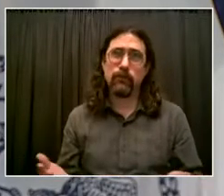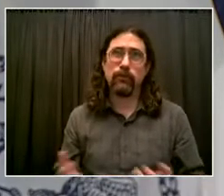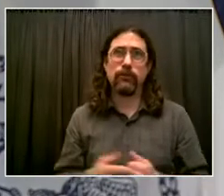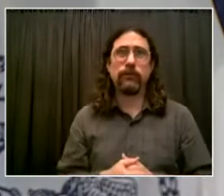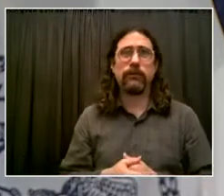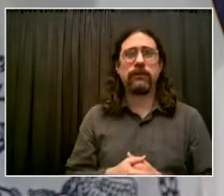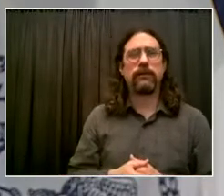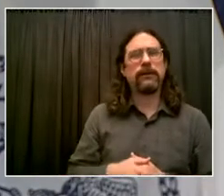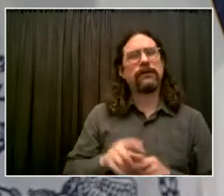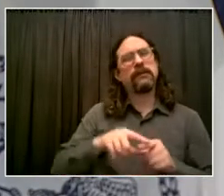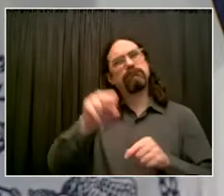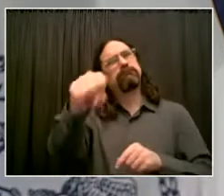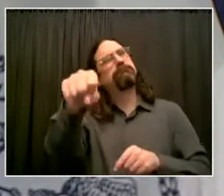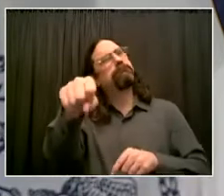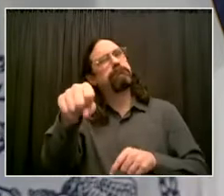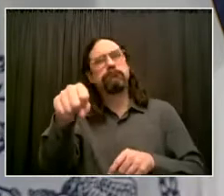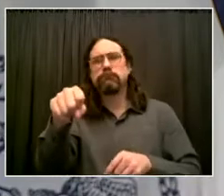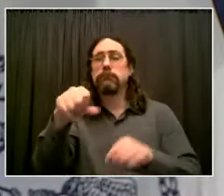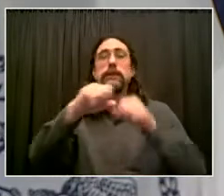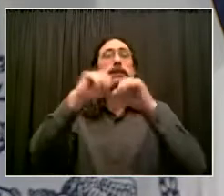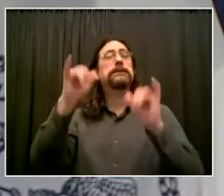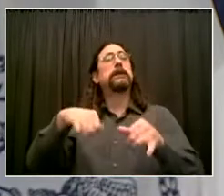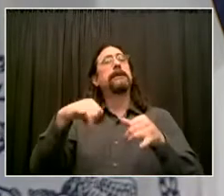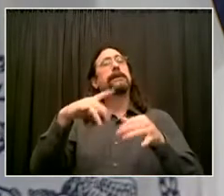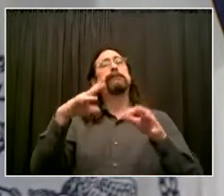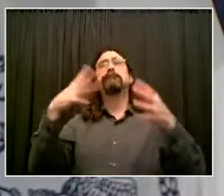repetitive. What can you tell us about those efforts?